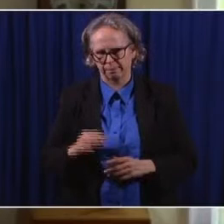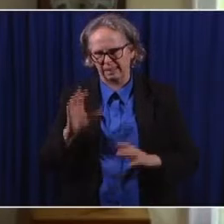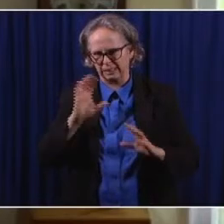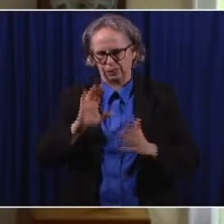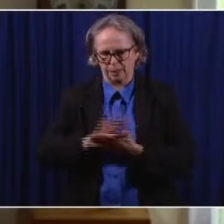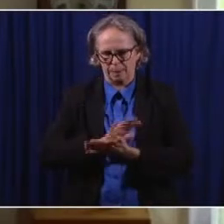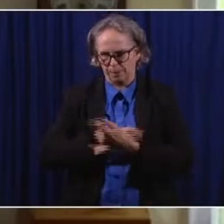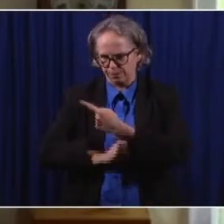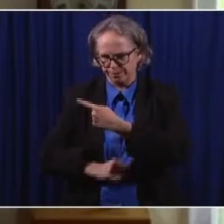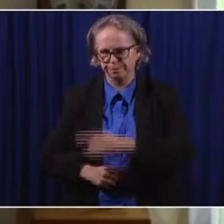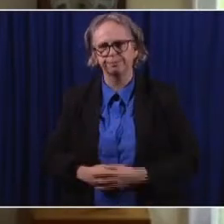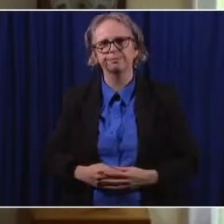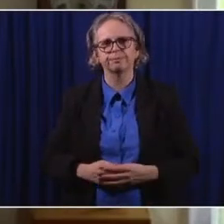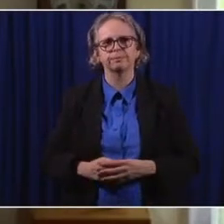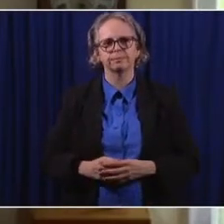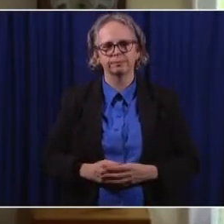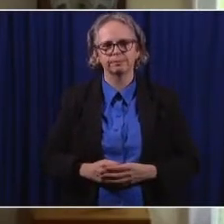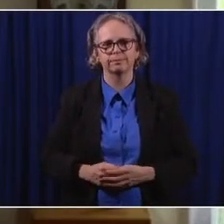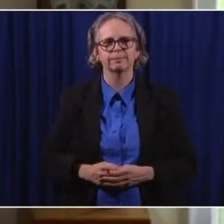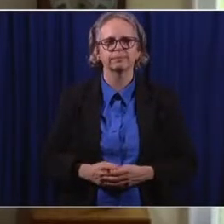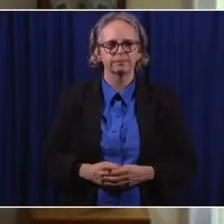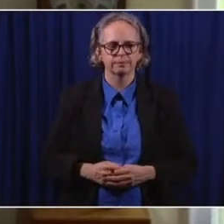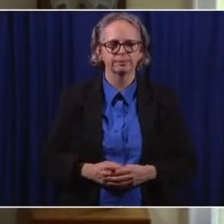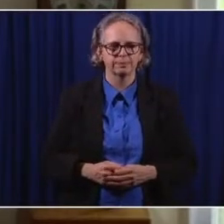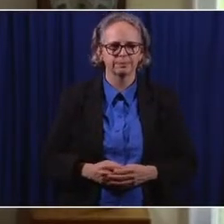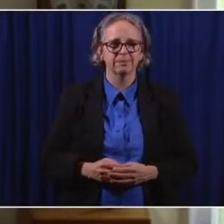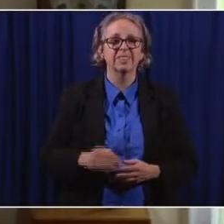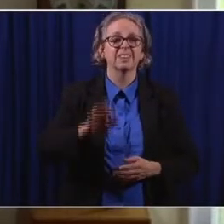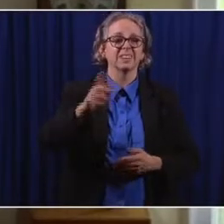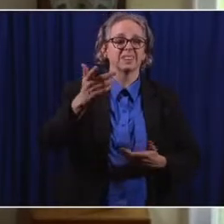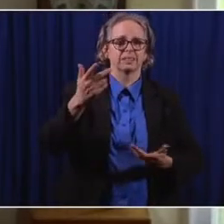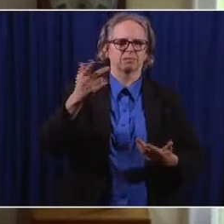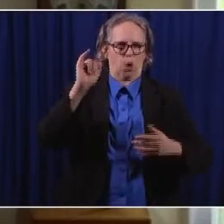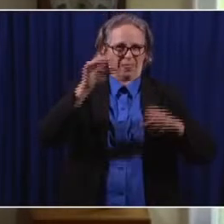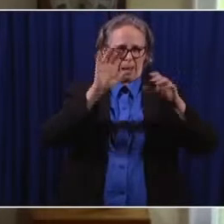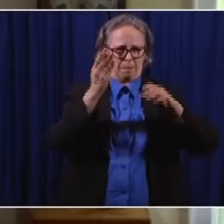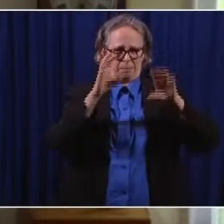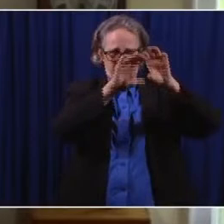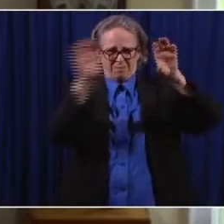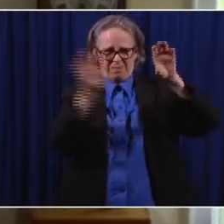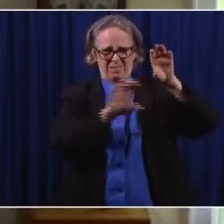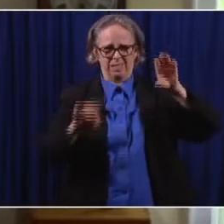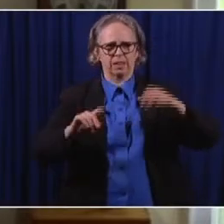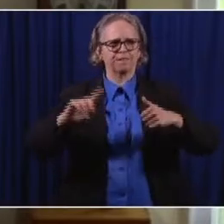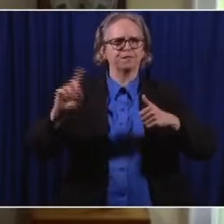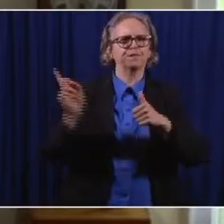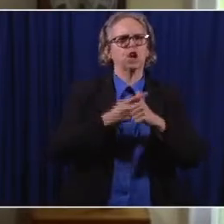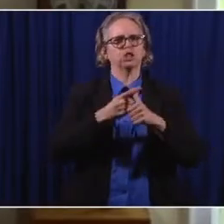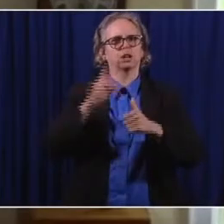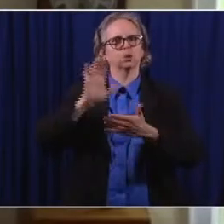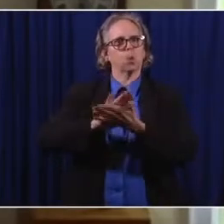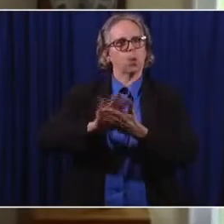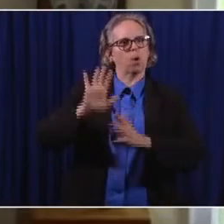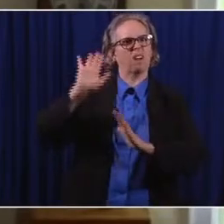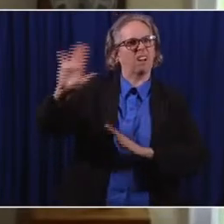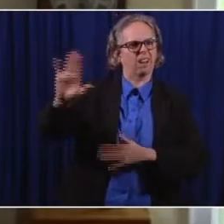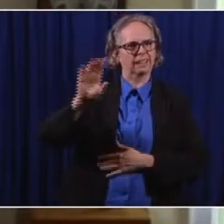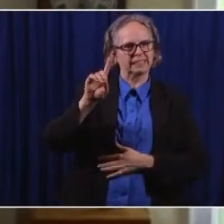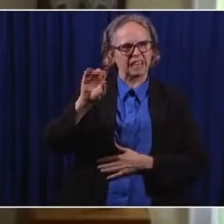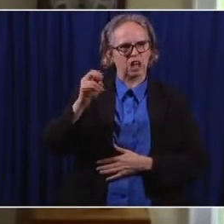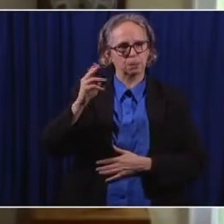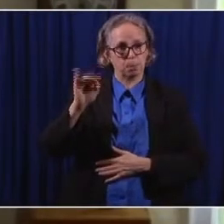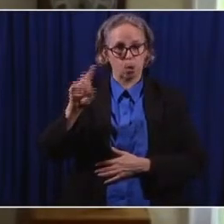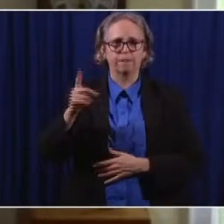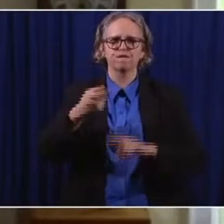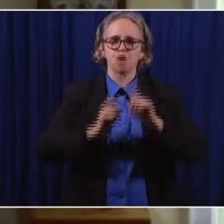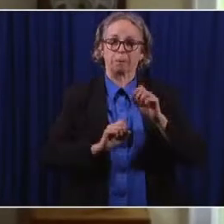So this is our first school dashboard. On September 3rd, the health director signed an